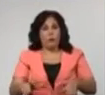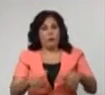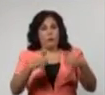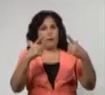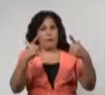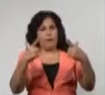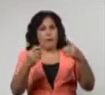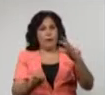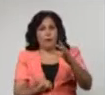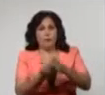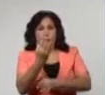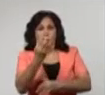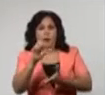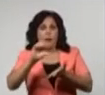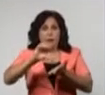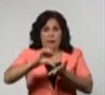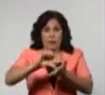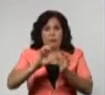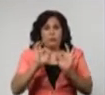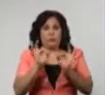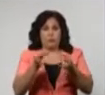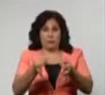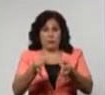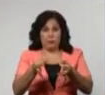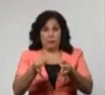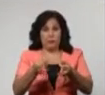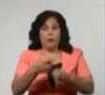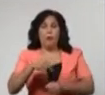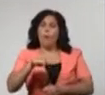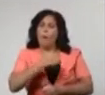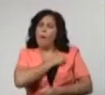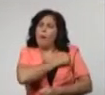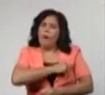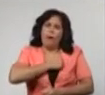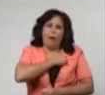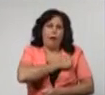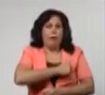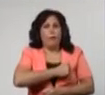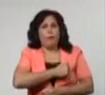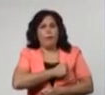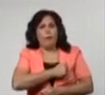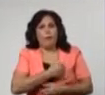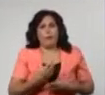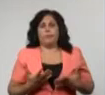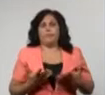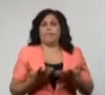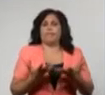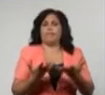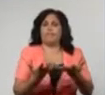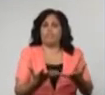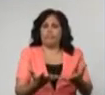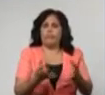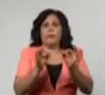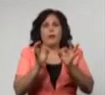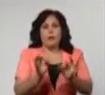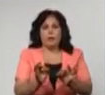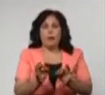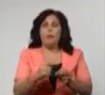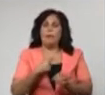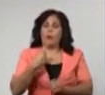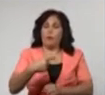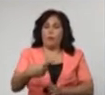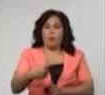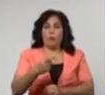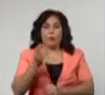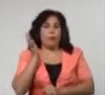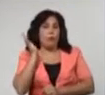anniversary. For the past several days and weeks now, they have hosted the daily media briefings on